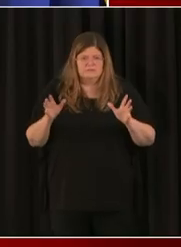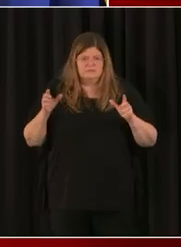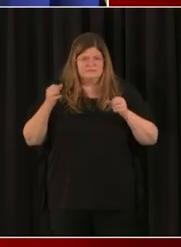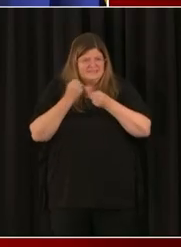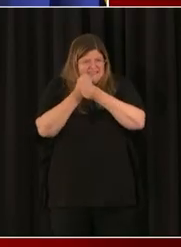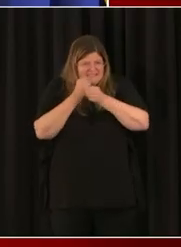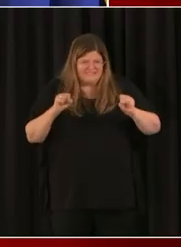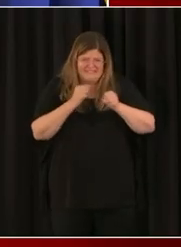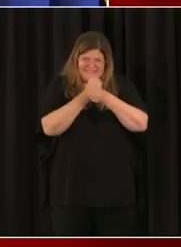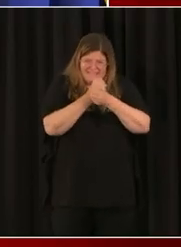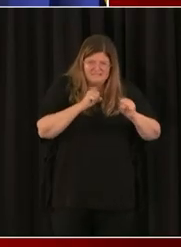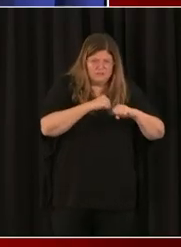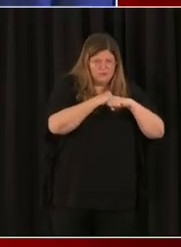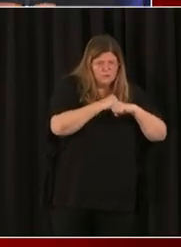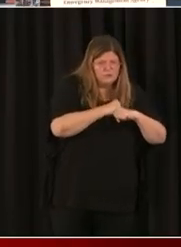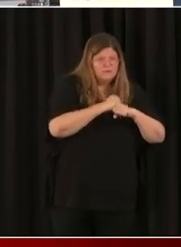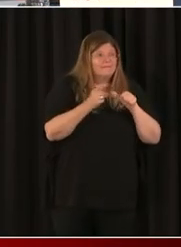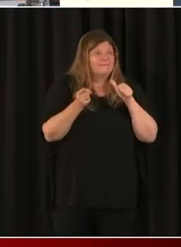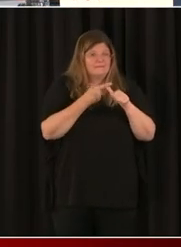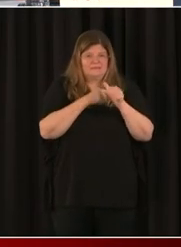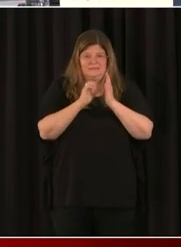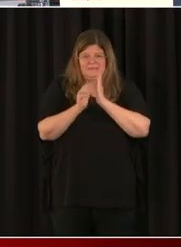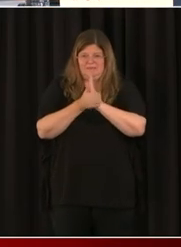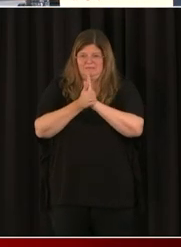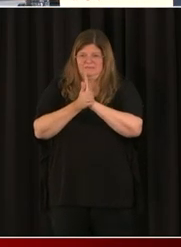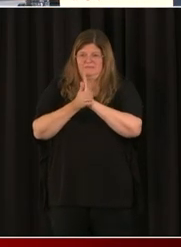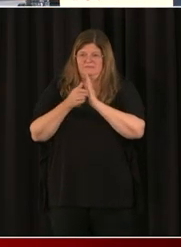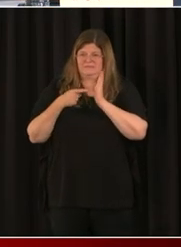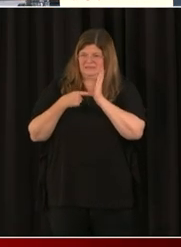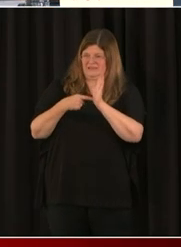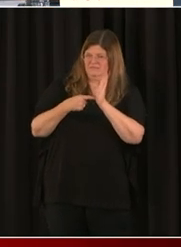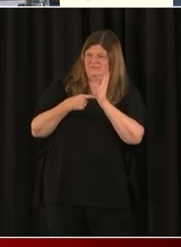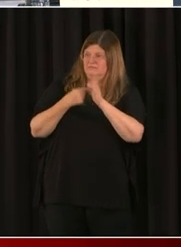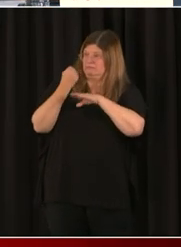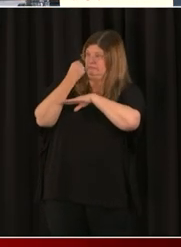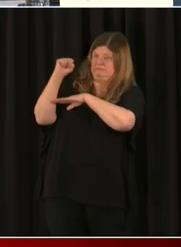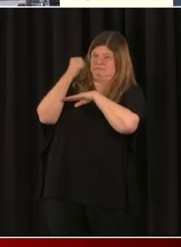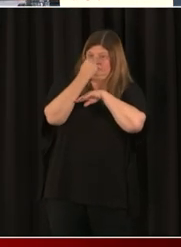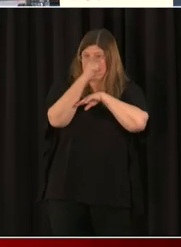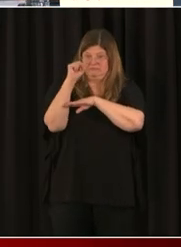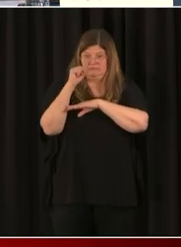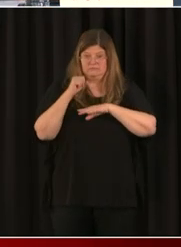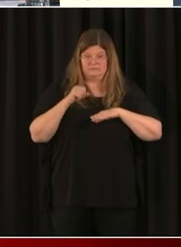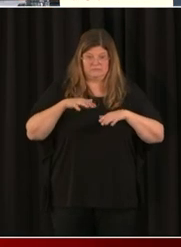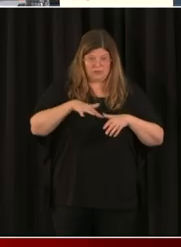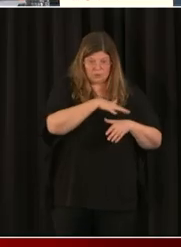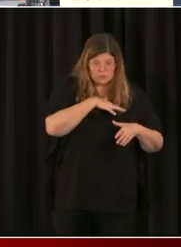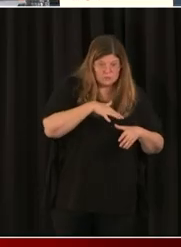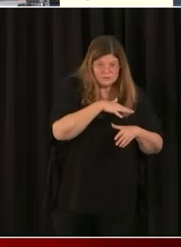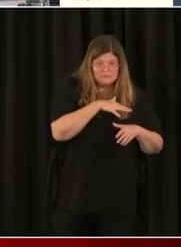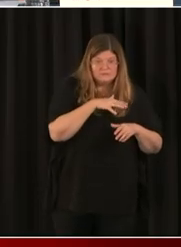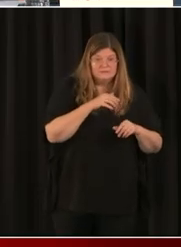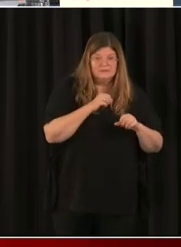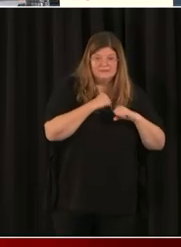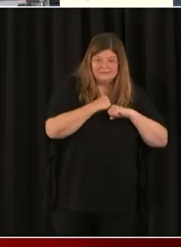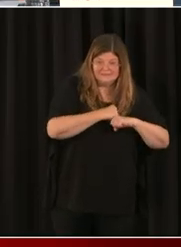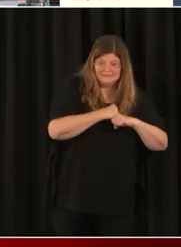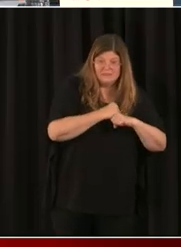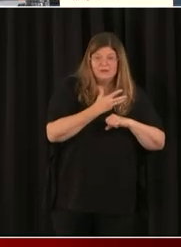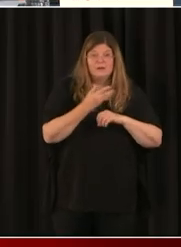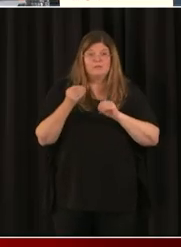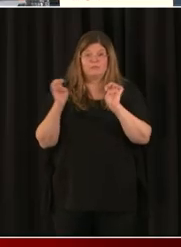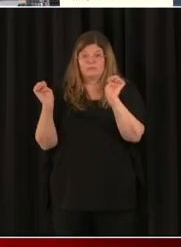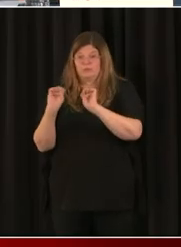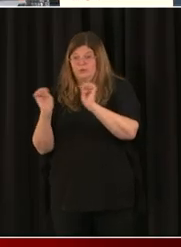ensure safe and secure First Amendment demonstrations. The Homeland Security and Emergency Management Agency has been working very closely with